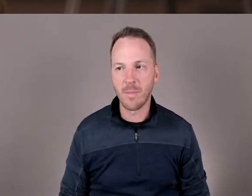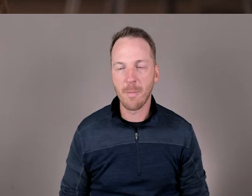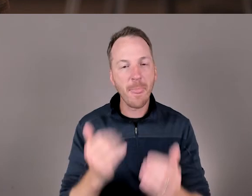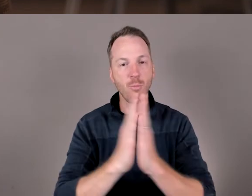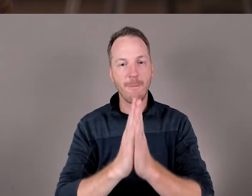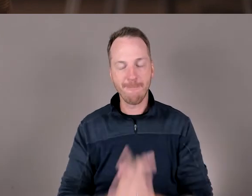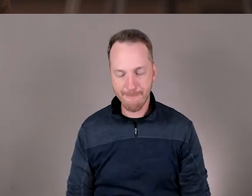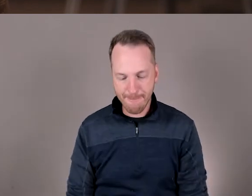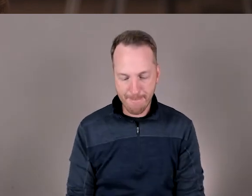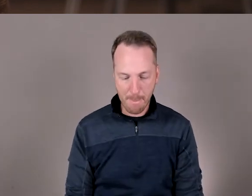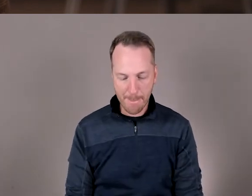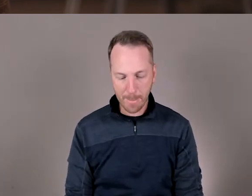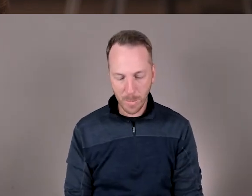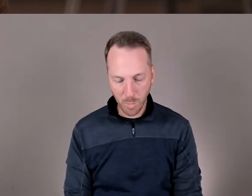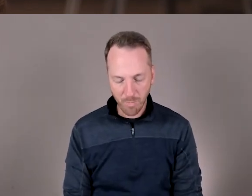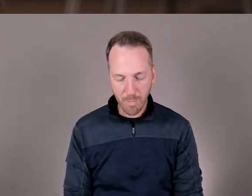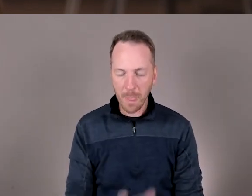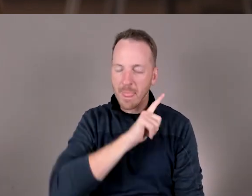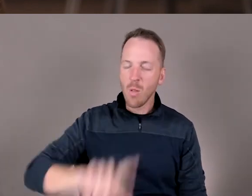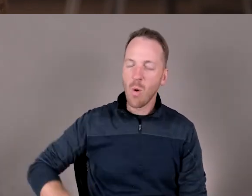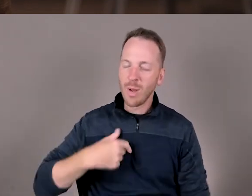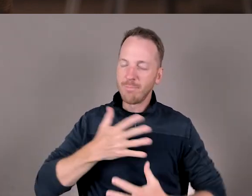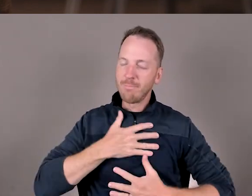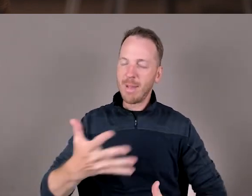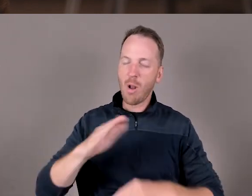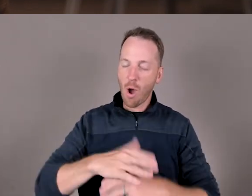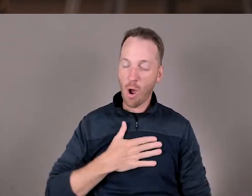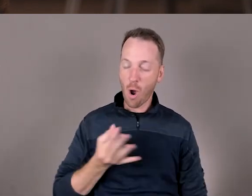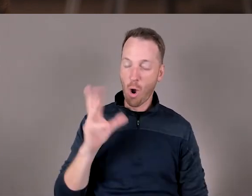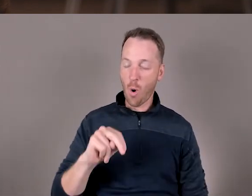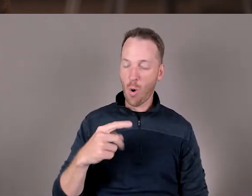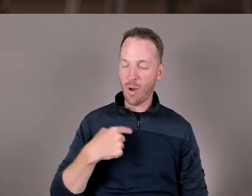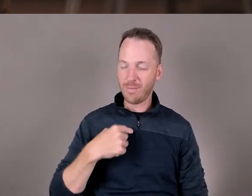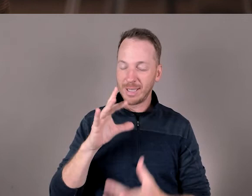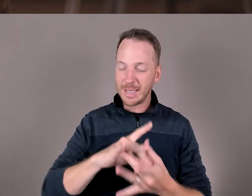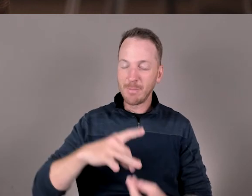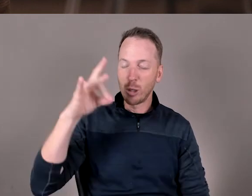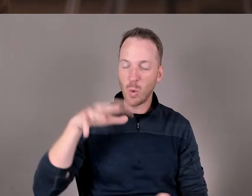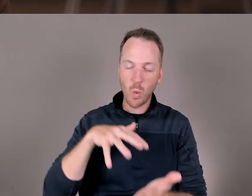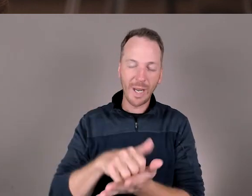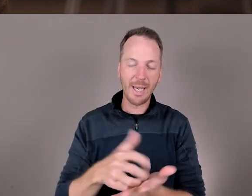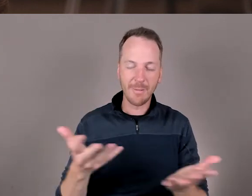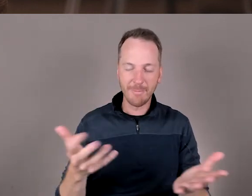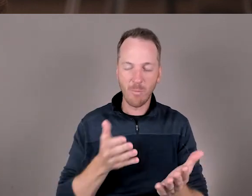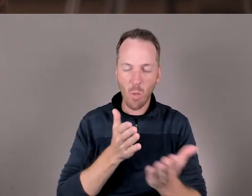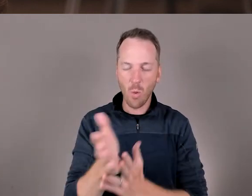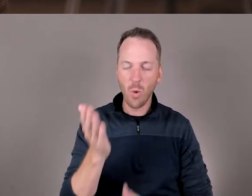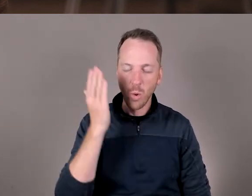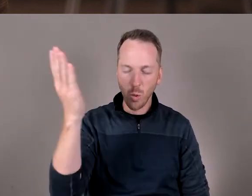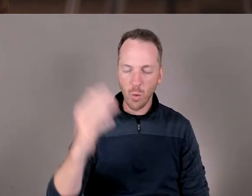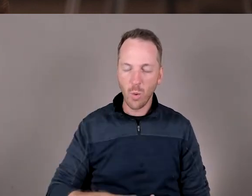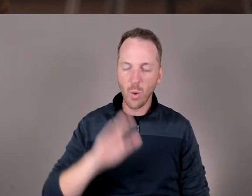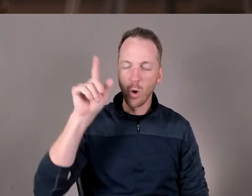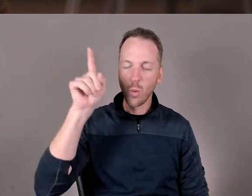Let's pray. Lord, we admit that on our own we would be spiritually weak, but through you we